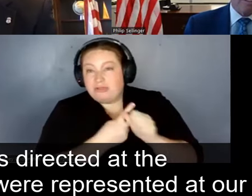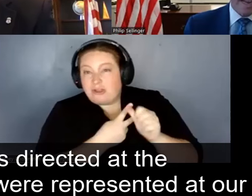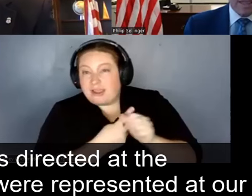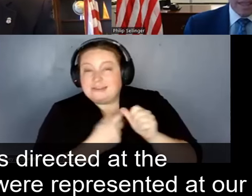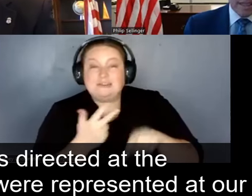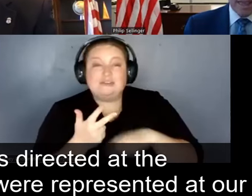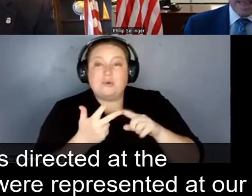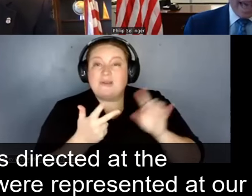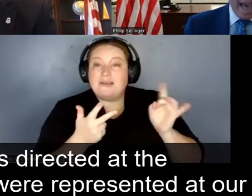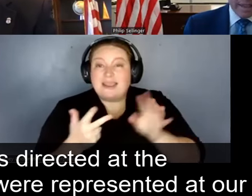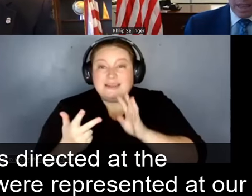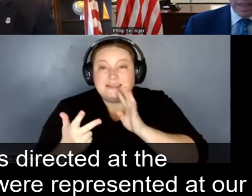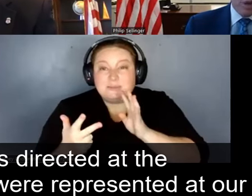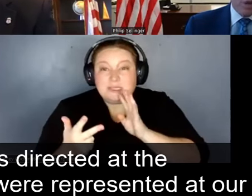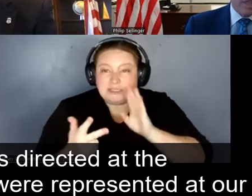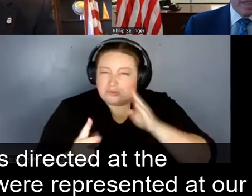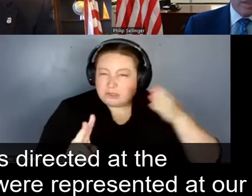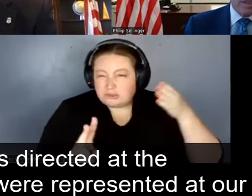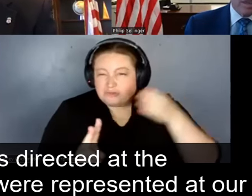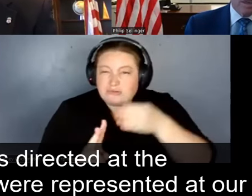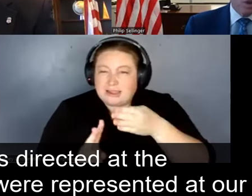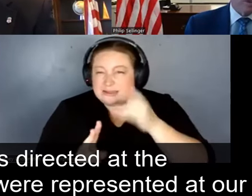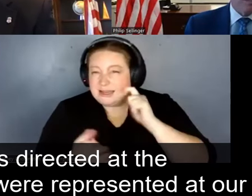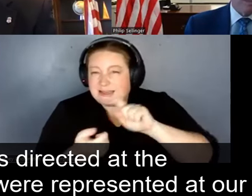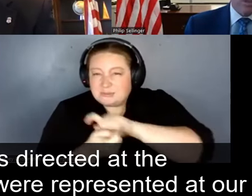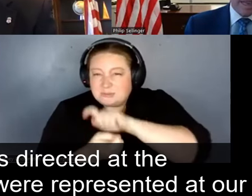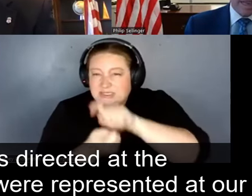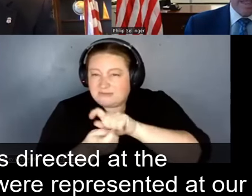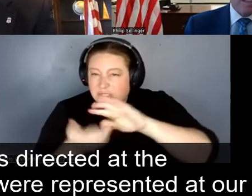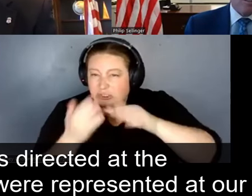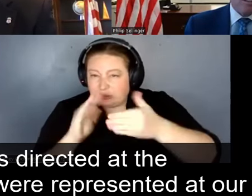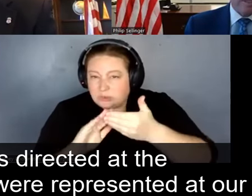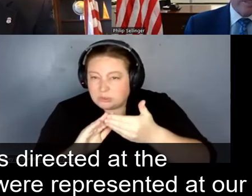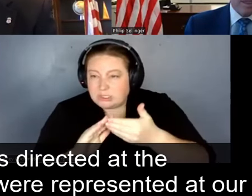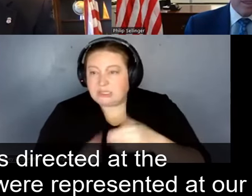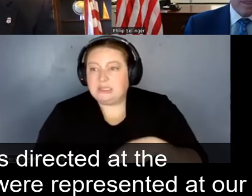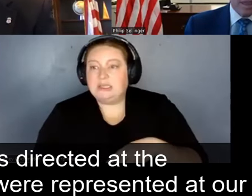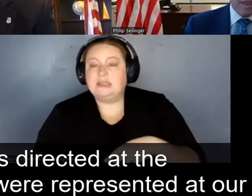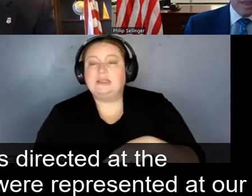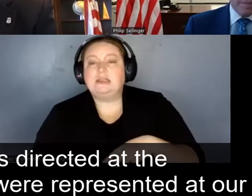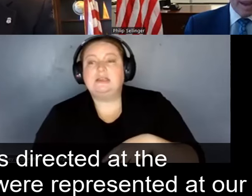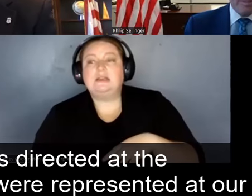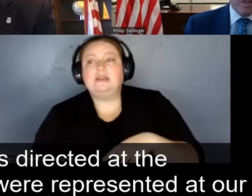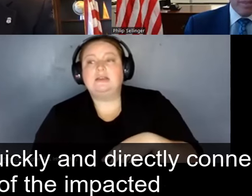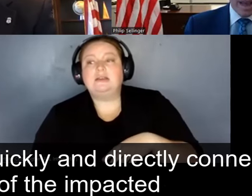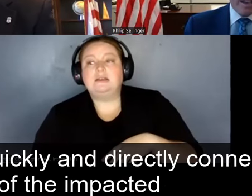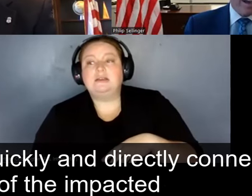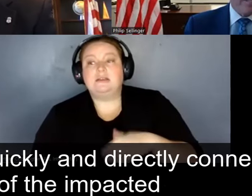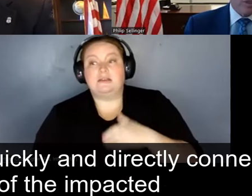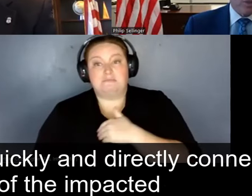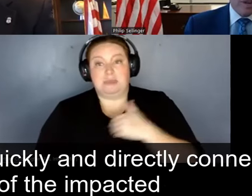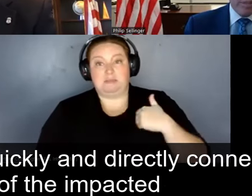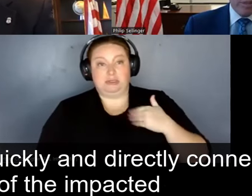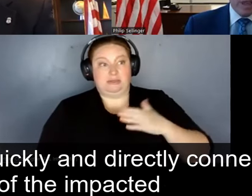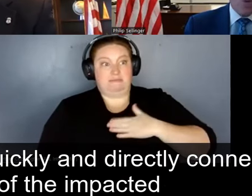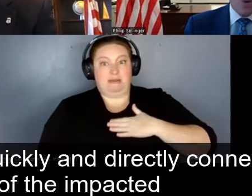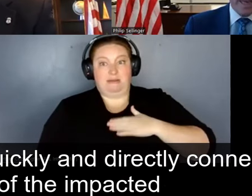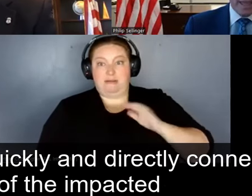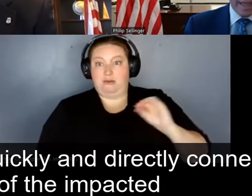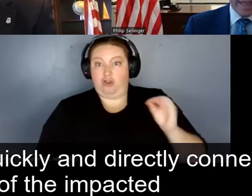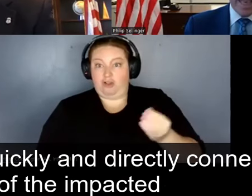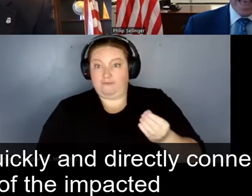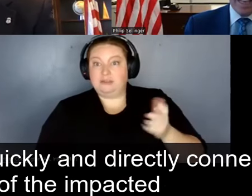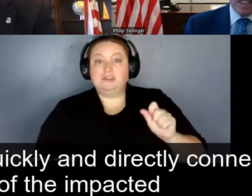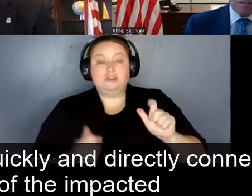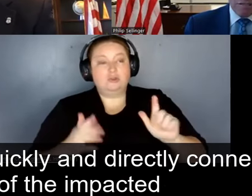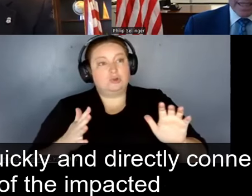was directed at the communities who were represented at our events, members of my office were able to